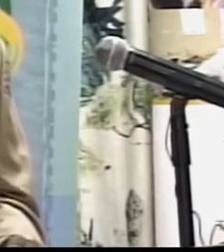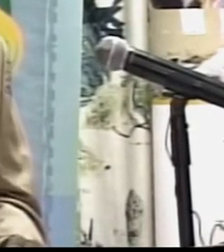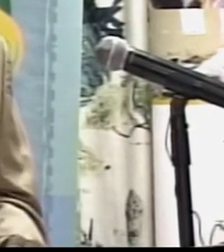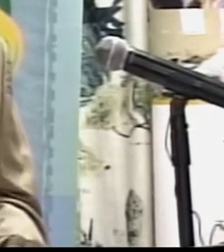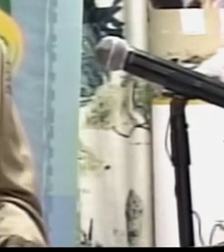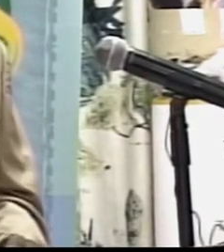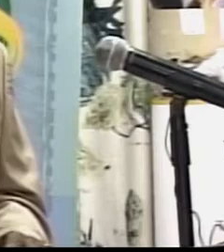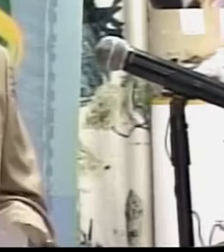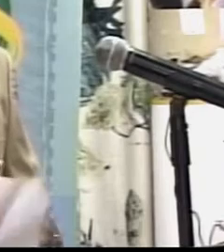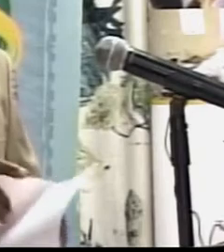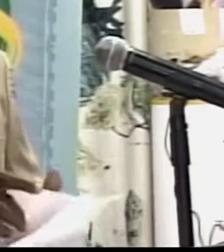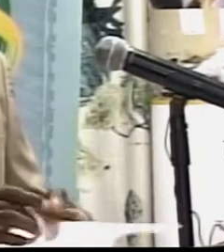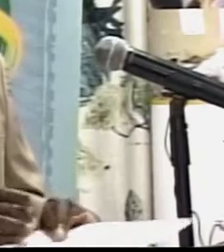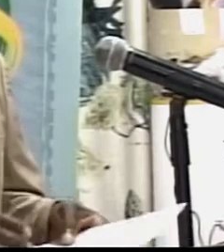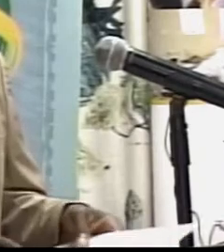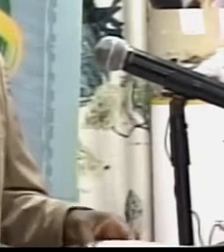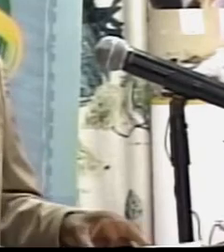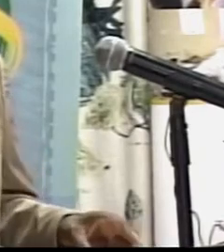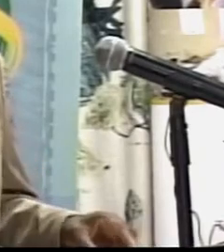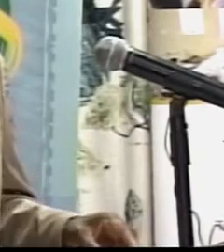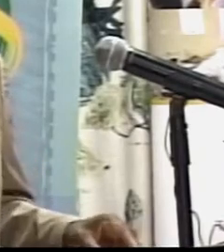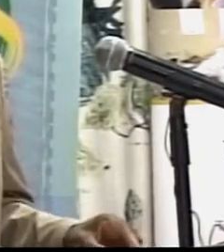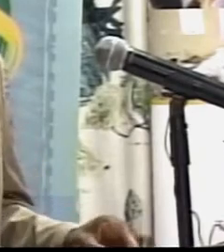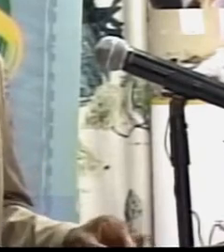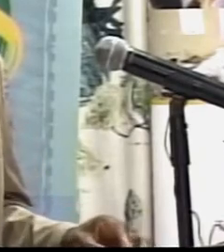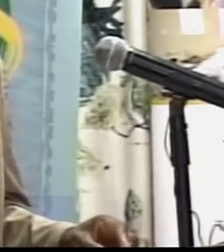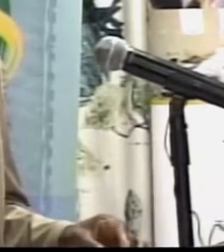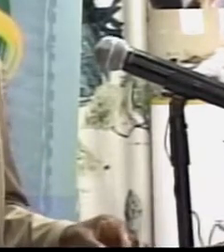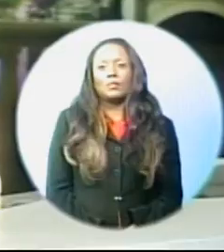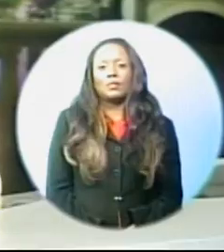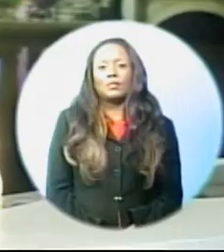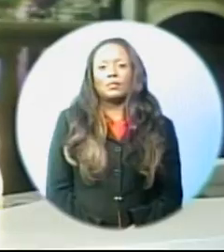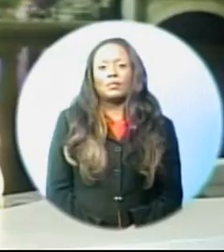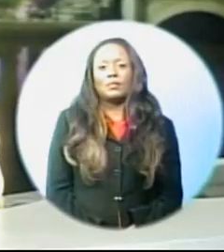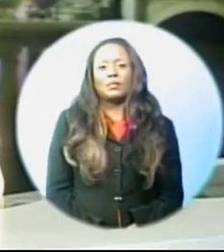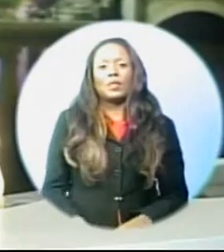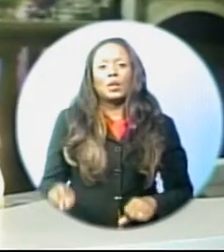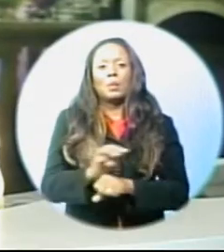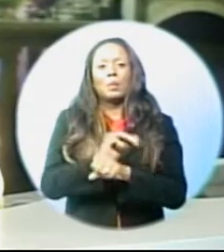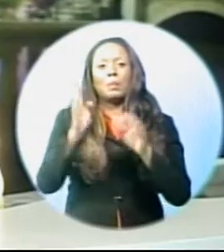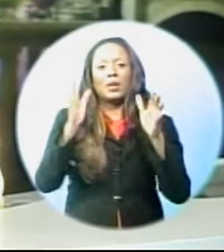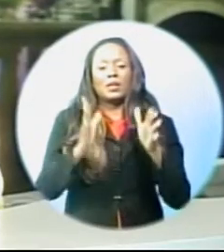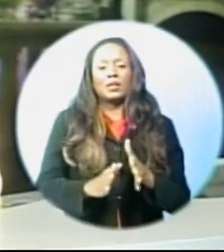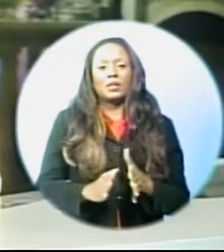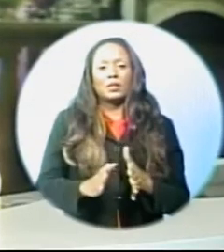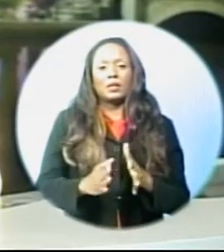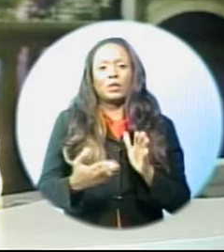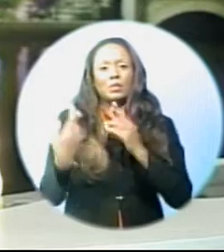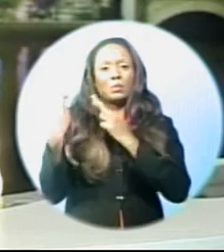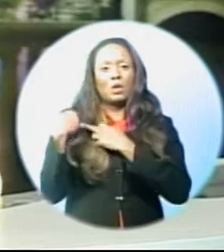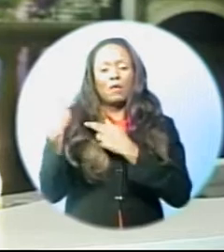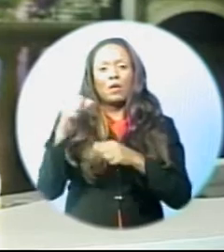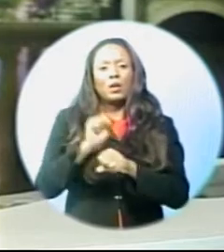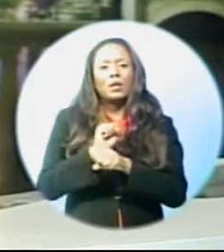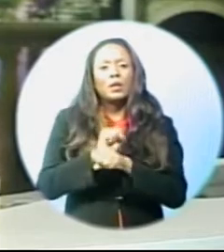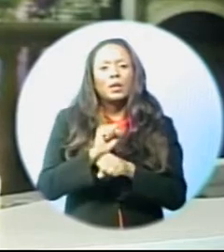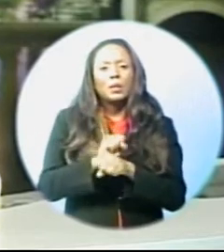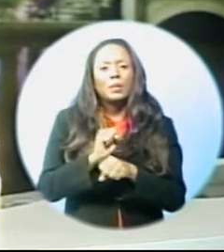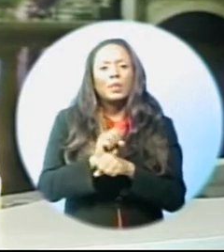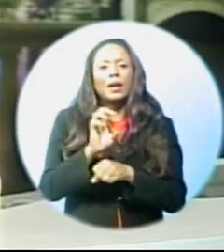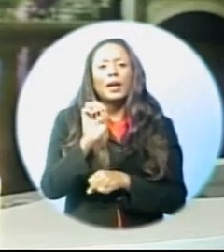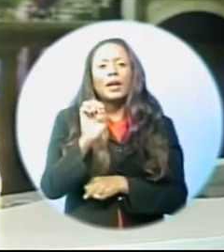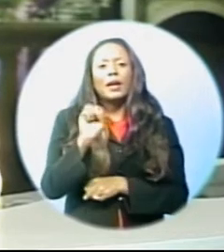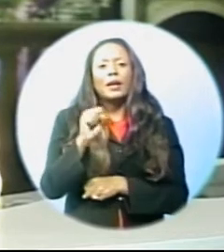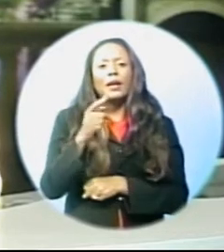Community College, and other private training institutions. Minister of Labour, Senator Dr. Esther